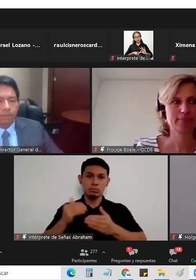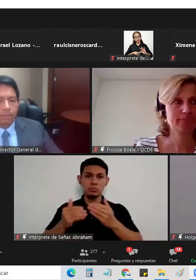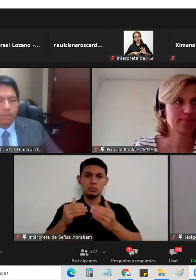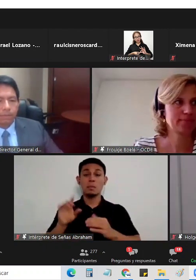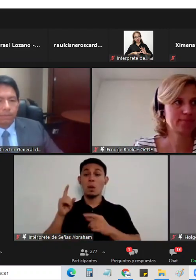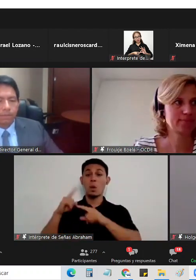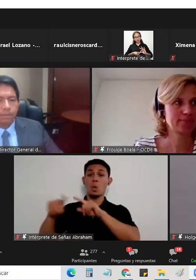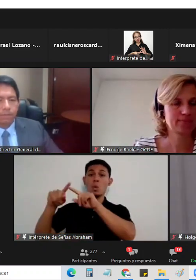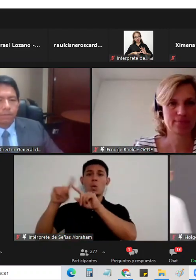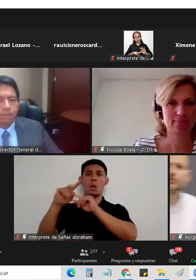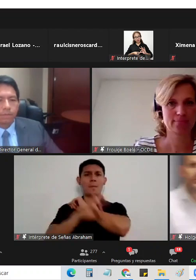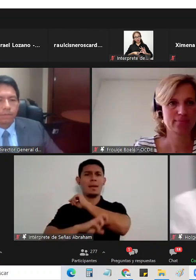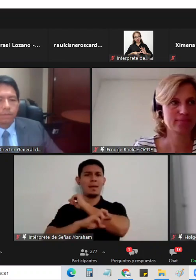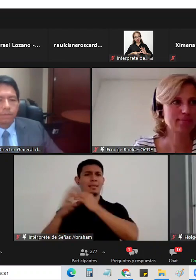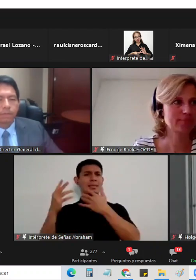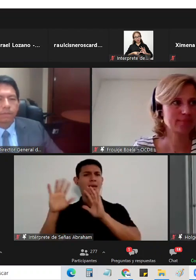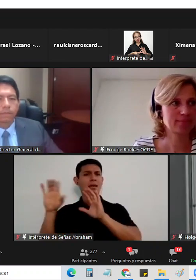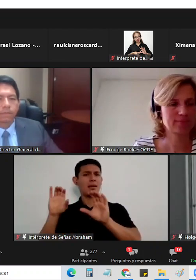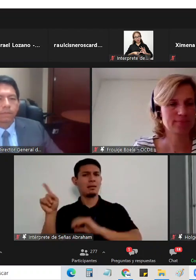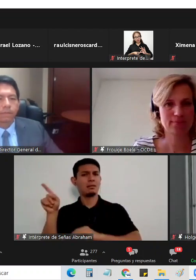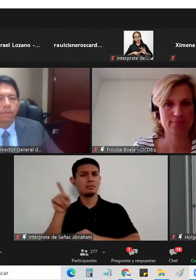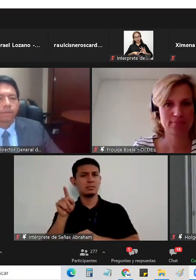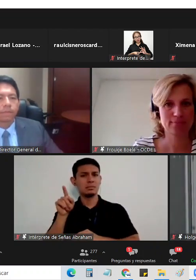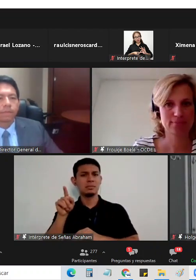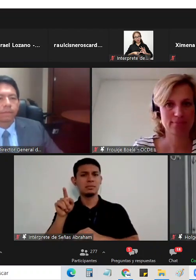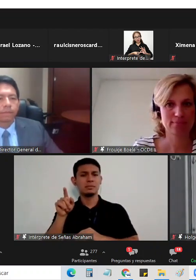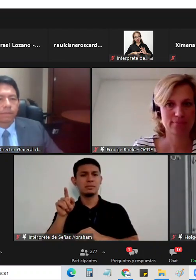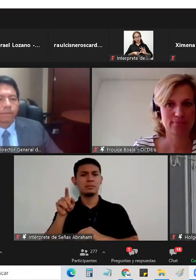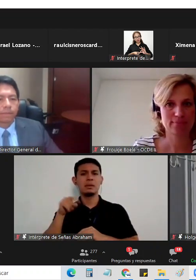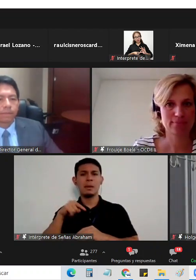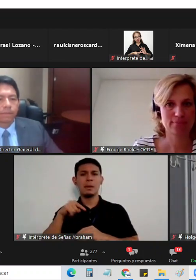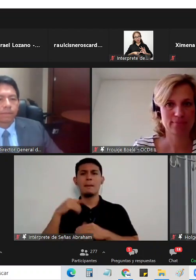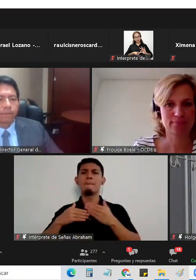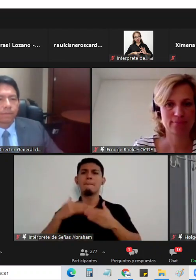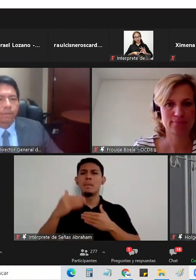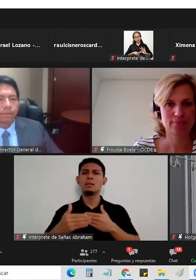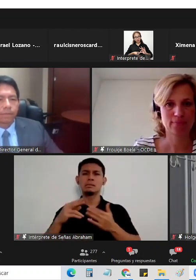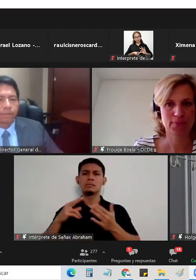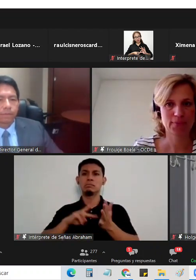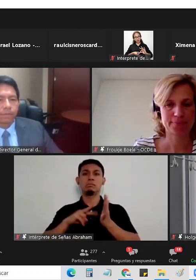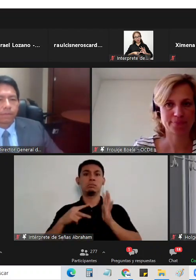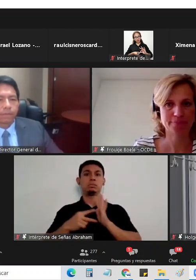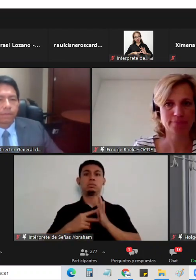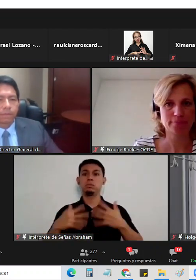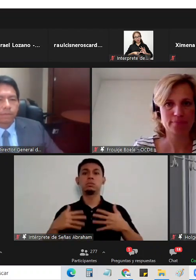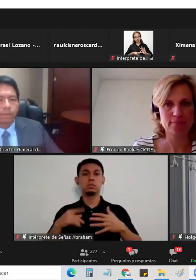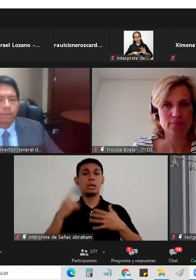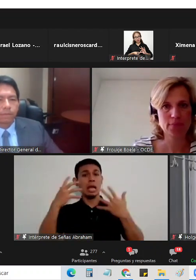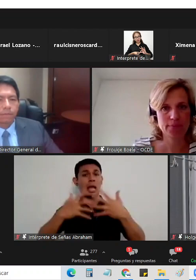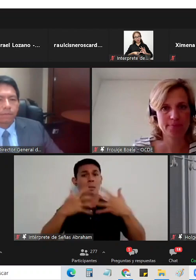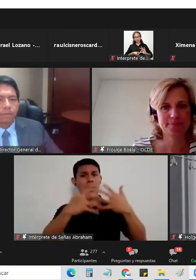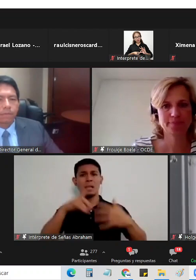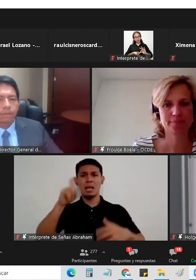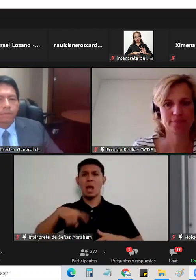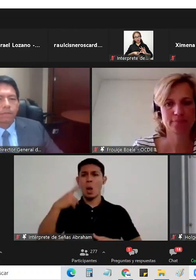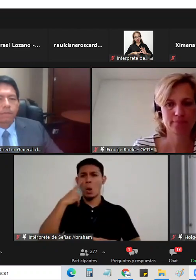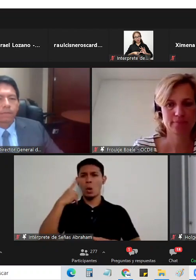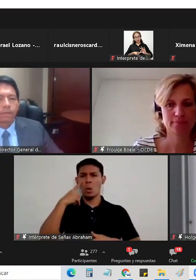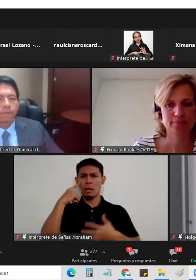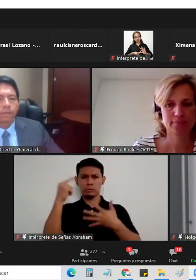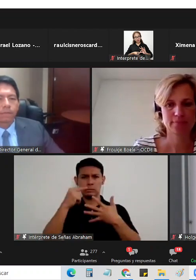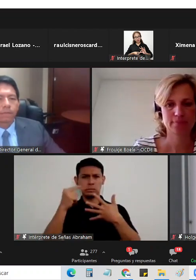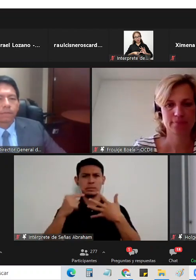specifically in other countries that have adopted these action plans and it's a very significant step for companies to